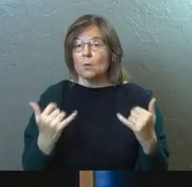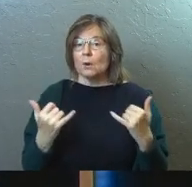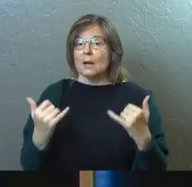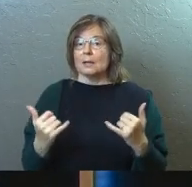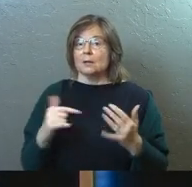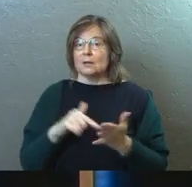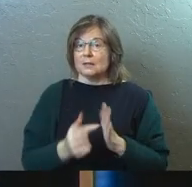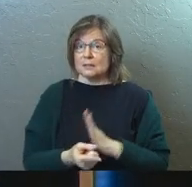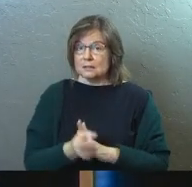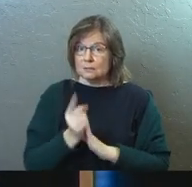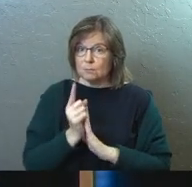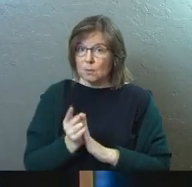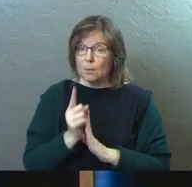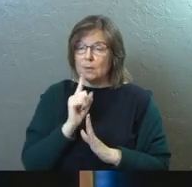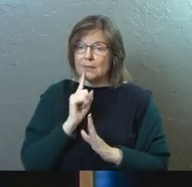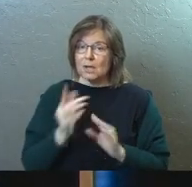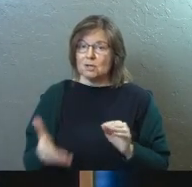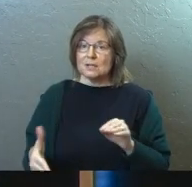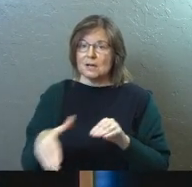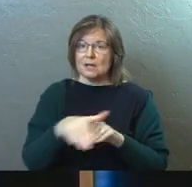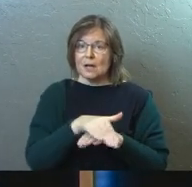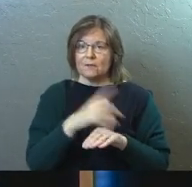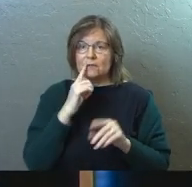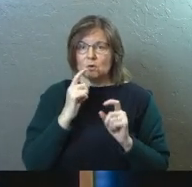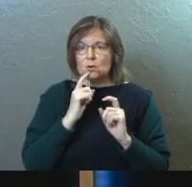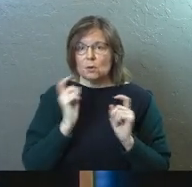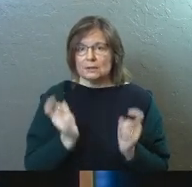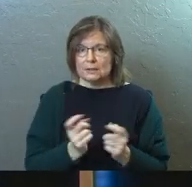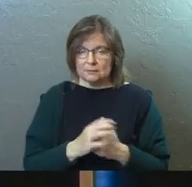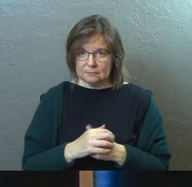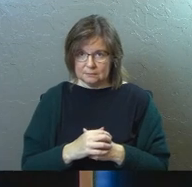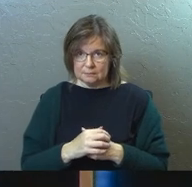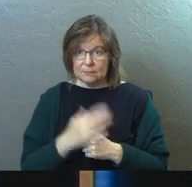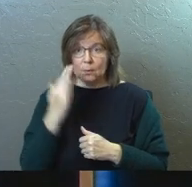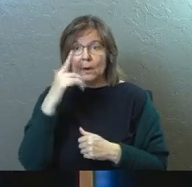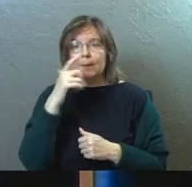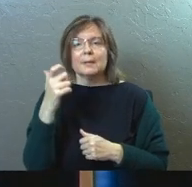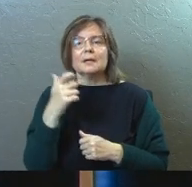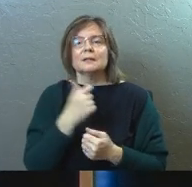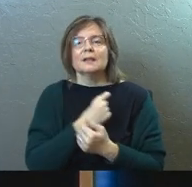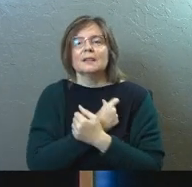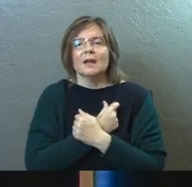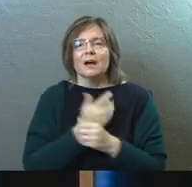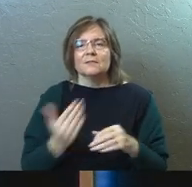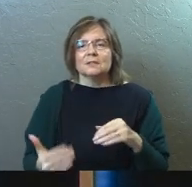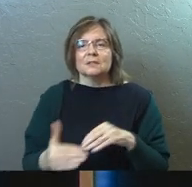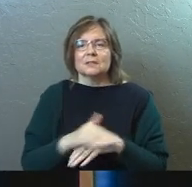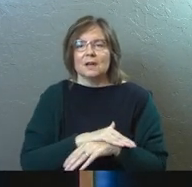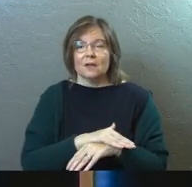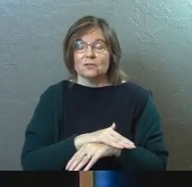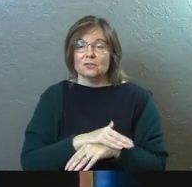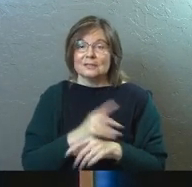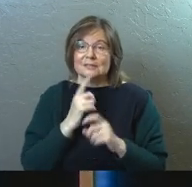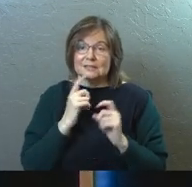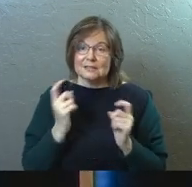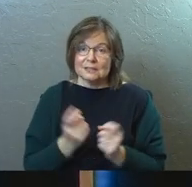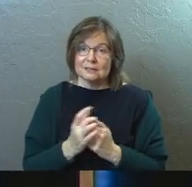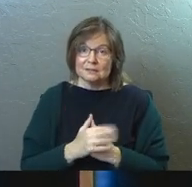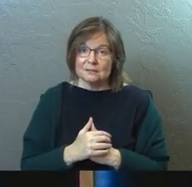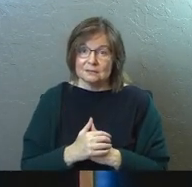now in this moment, there's a covering for your sin. Because why? Because love covers a multitude of sins.